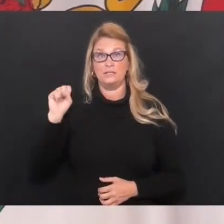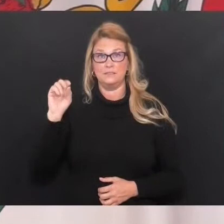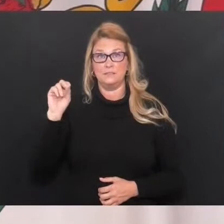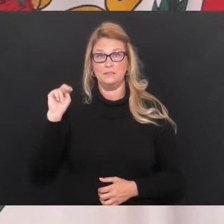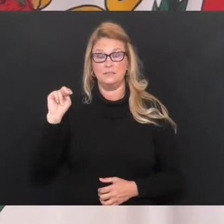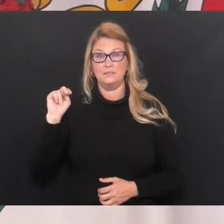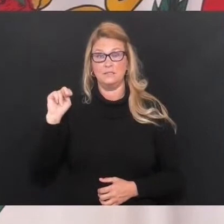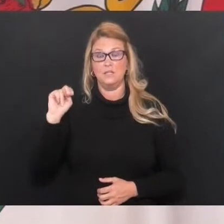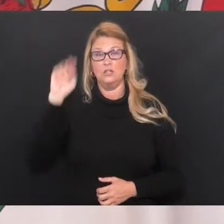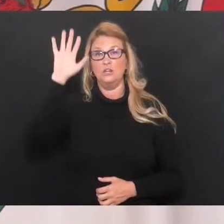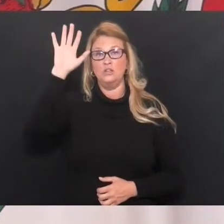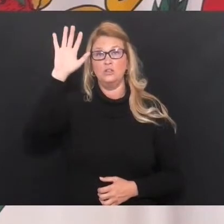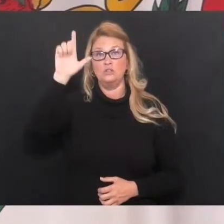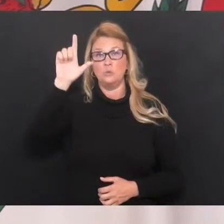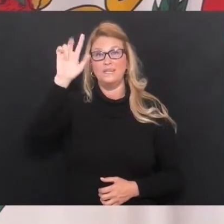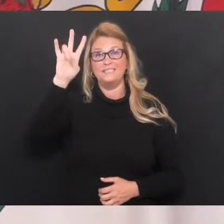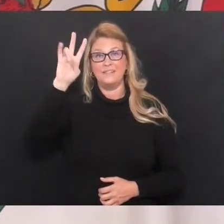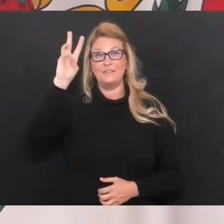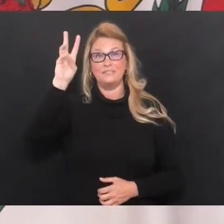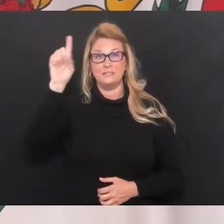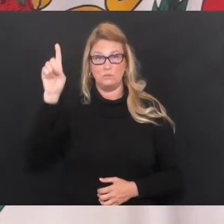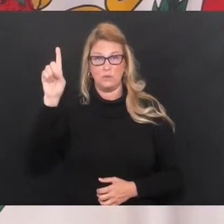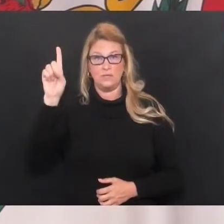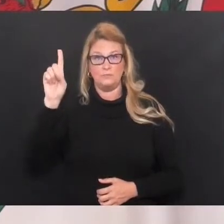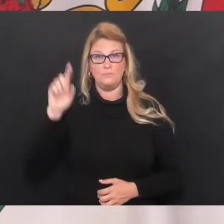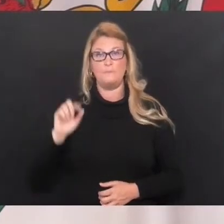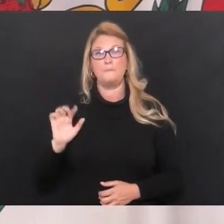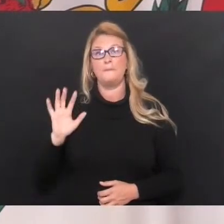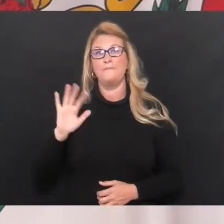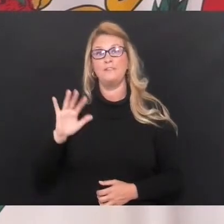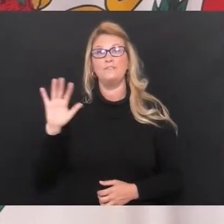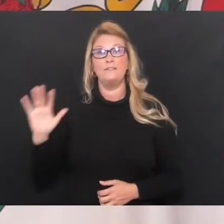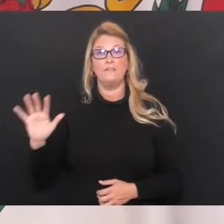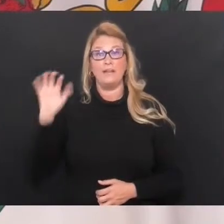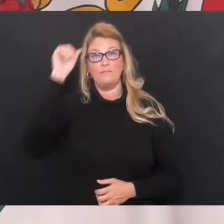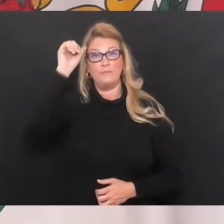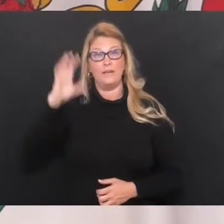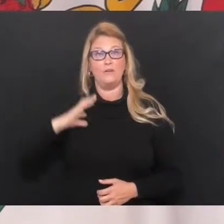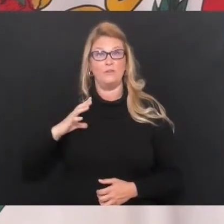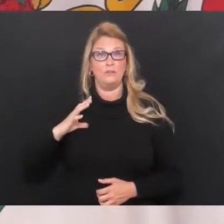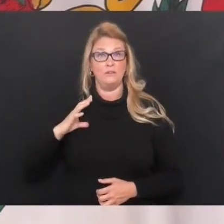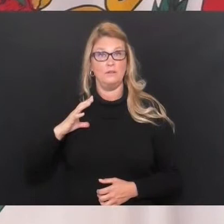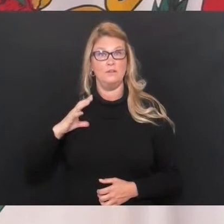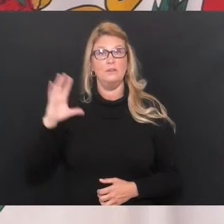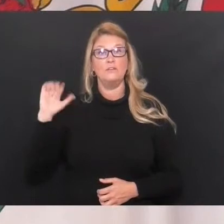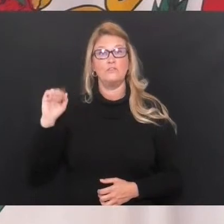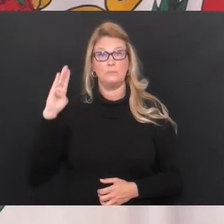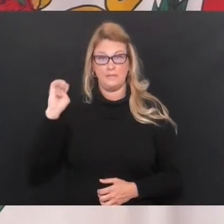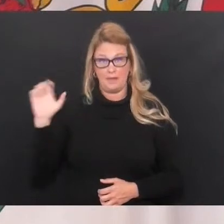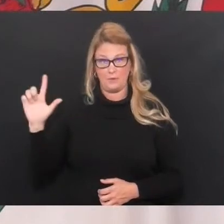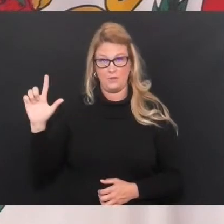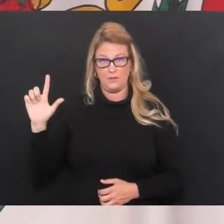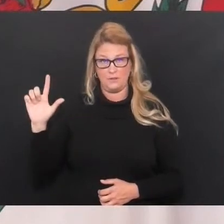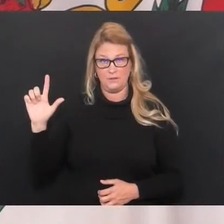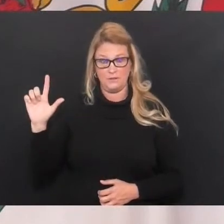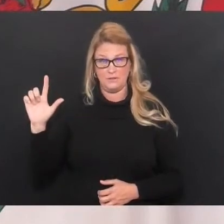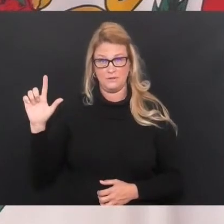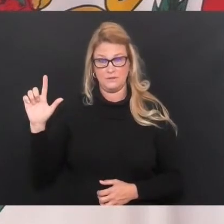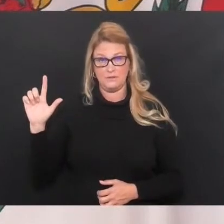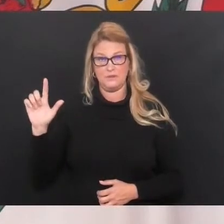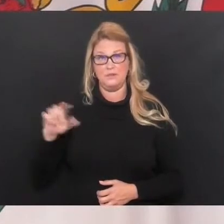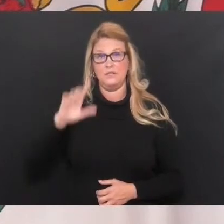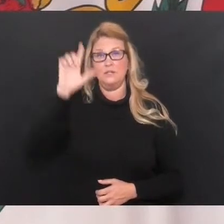County. Our 2,761st death is a 55-year-old male from Cabell County.